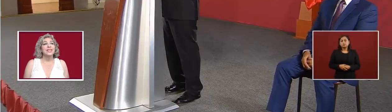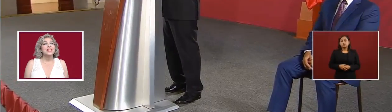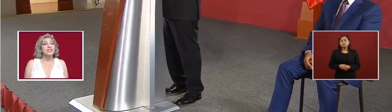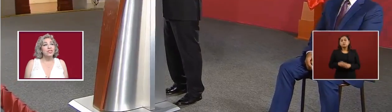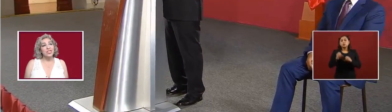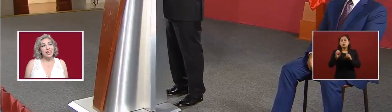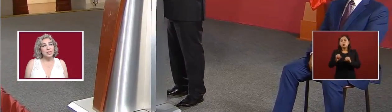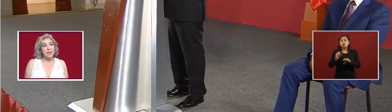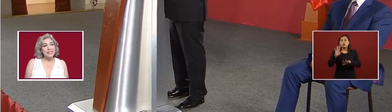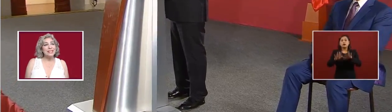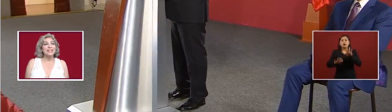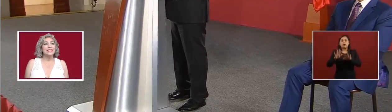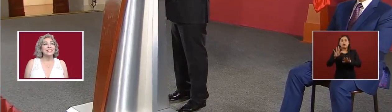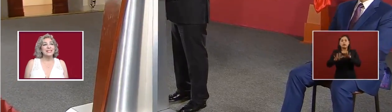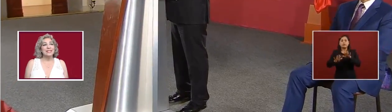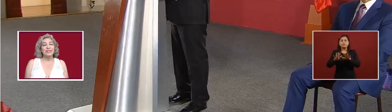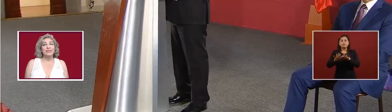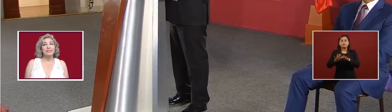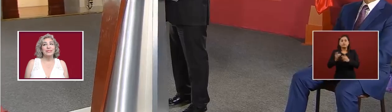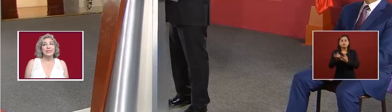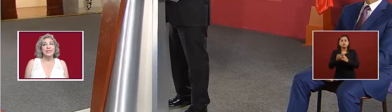for the expenses,